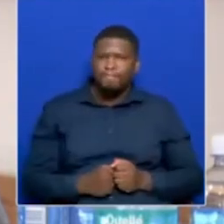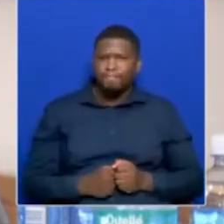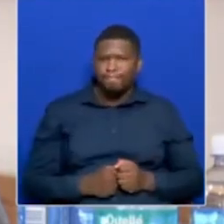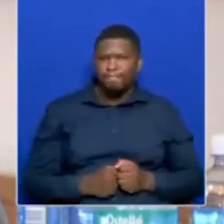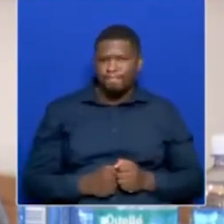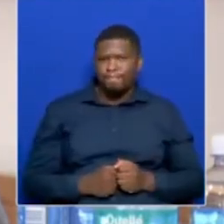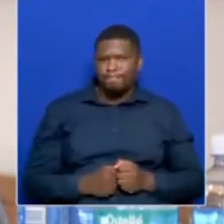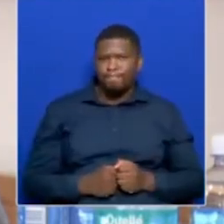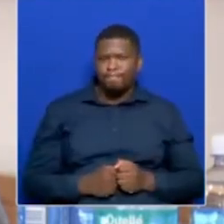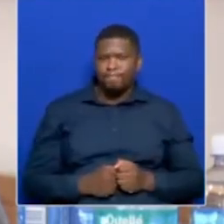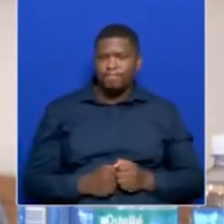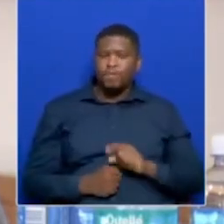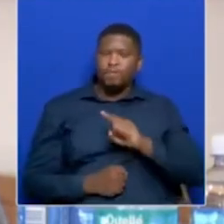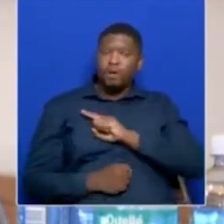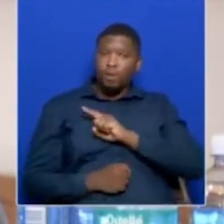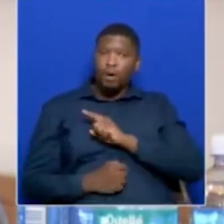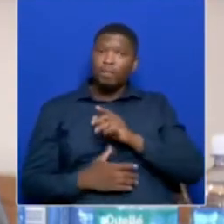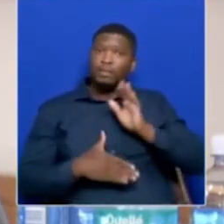he was in